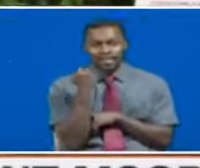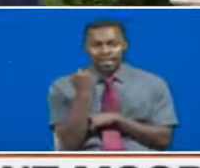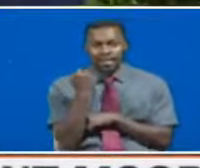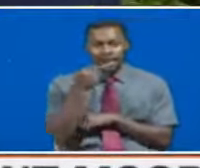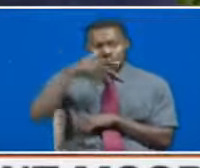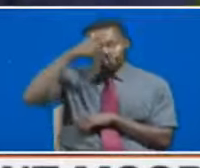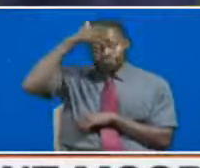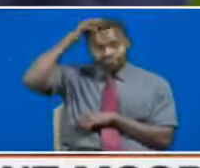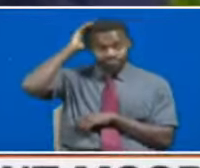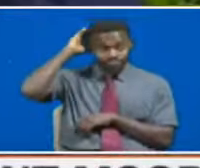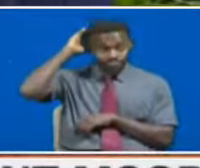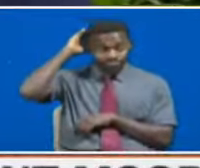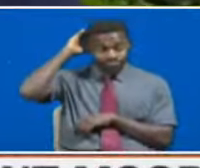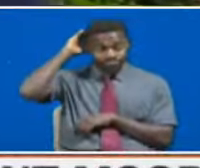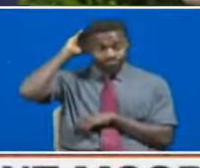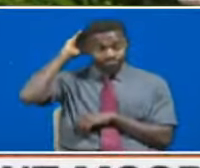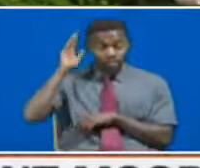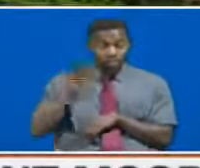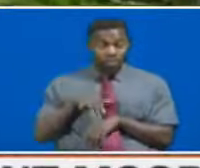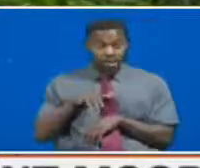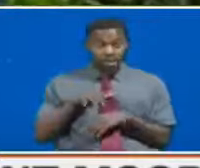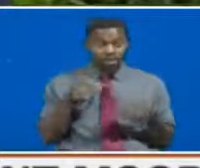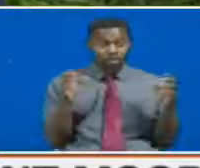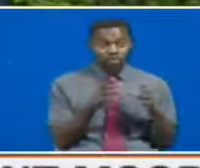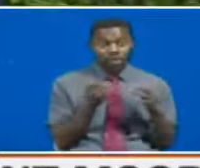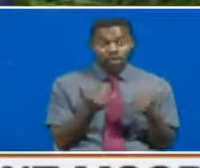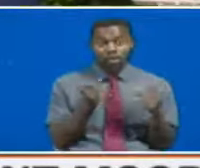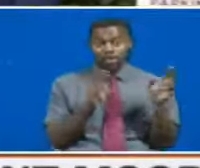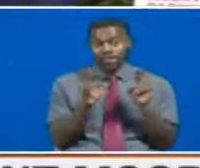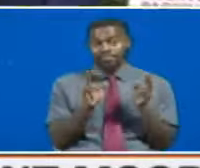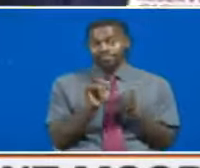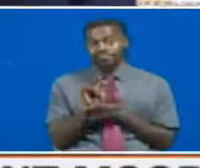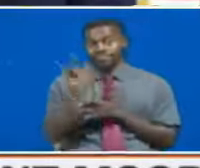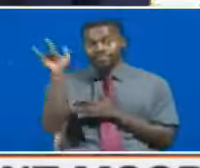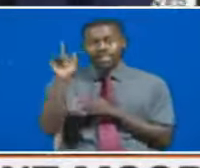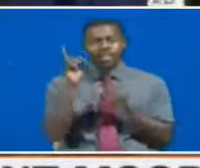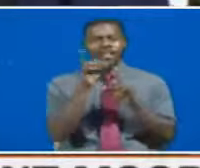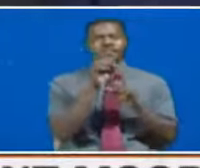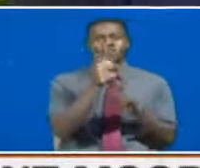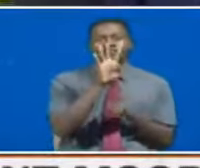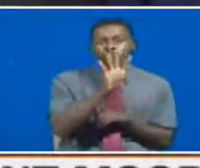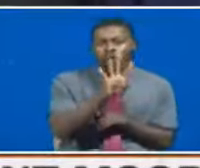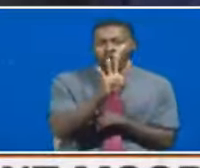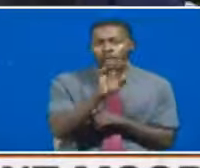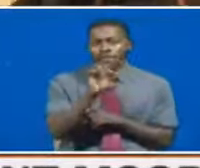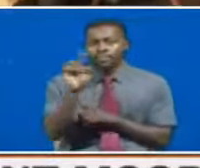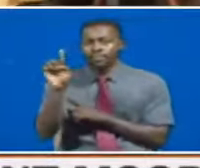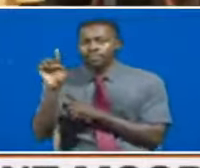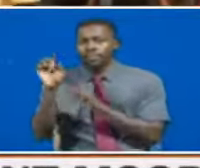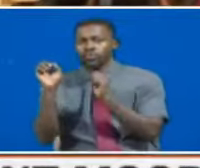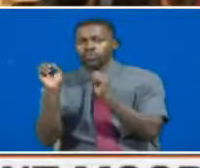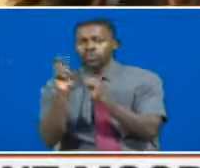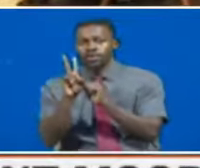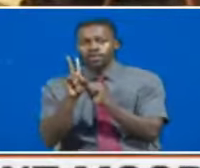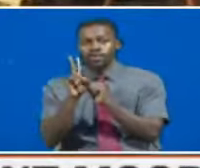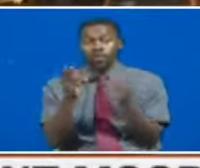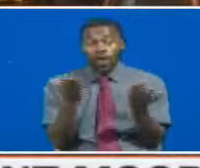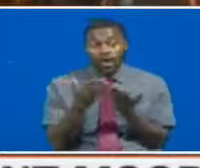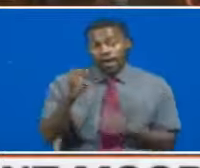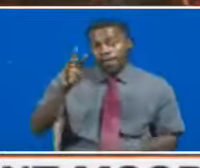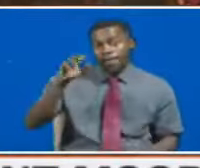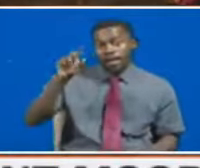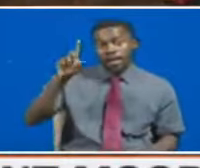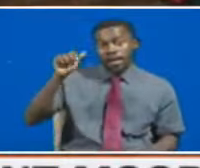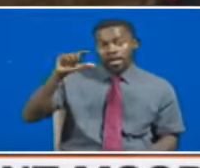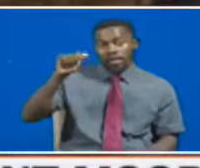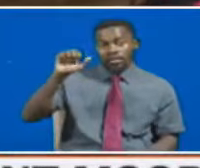ready to roar in the Africa Rugby Cup, scheduled for May 4th to 12th in Madagascar. We've really worked on our